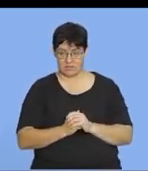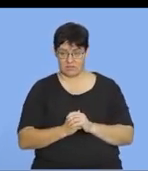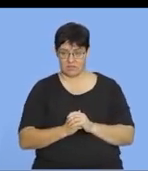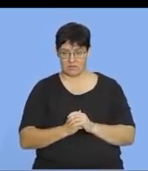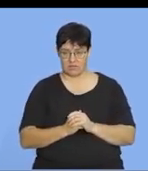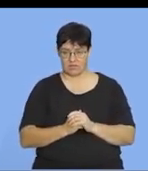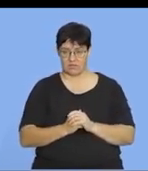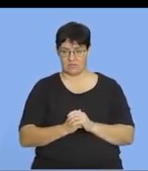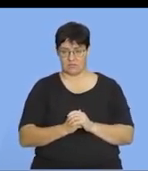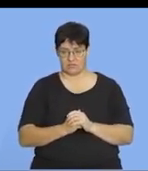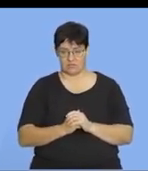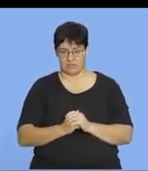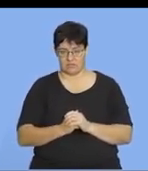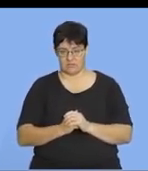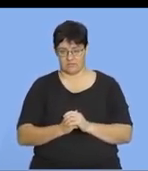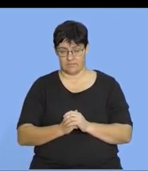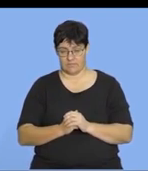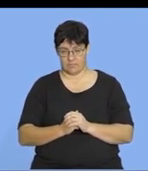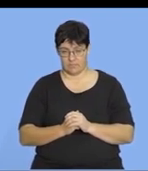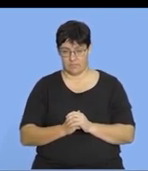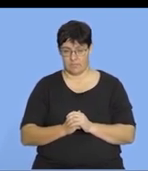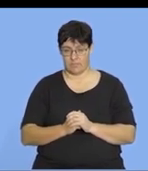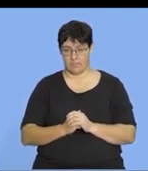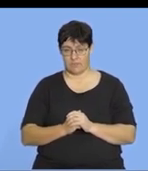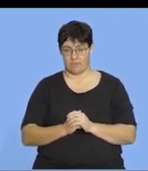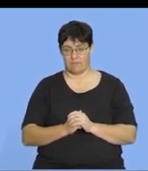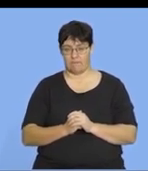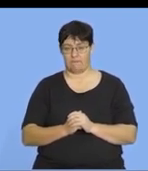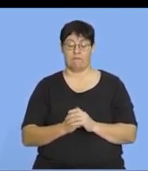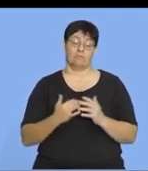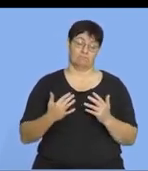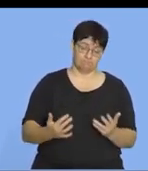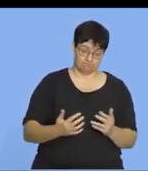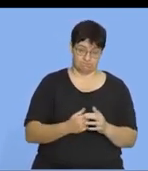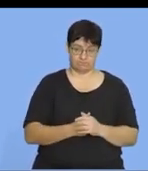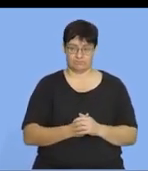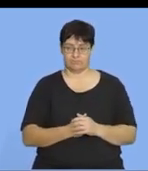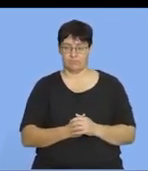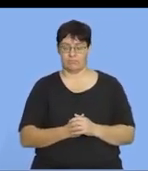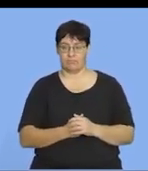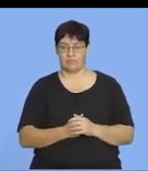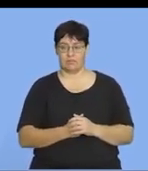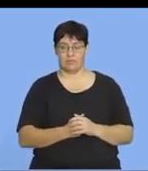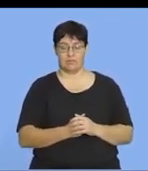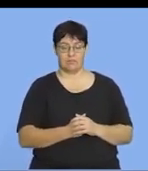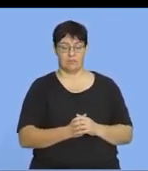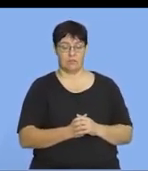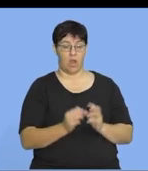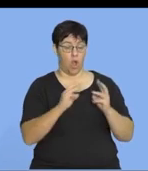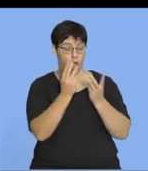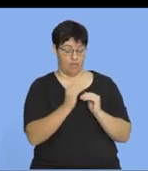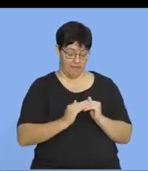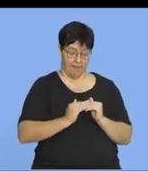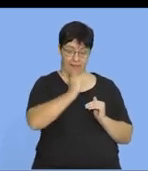distance, which is a little r naught, which is that. So, the height above